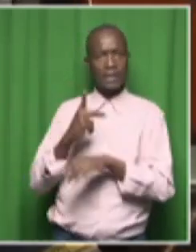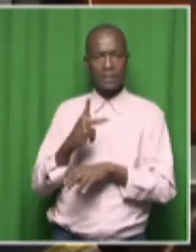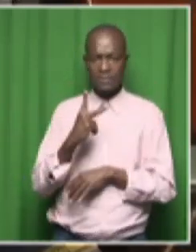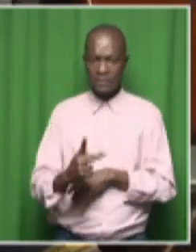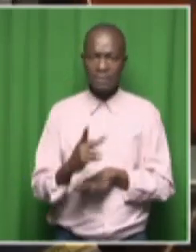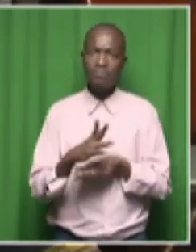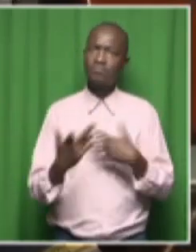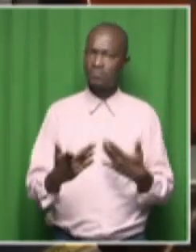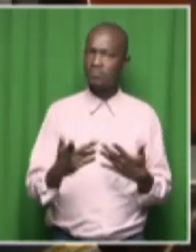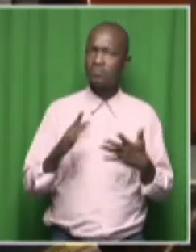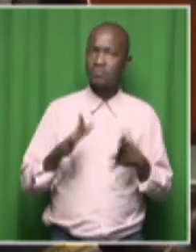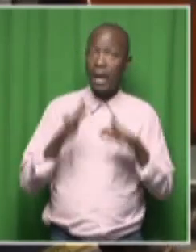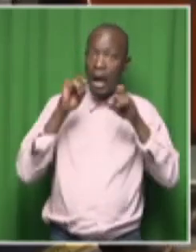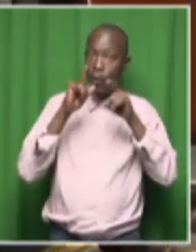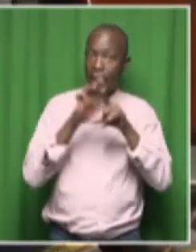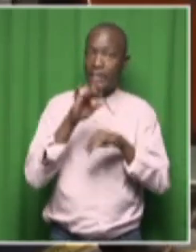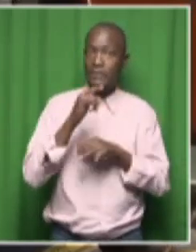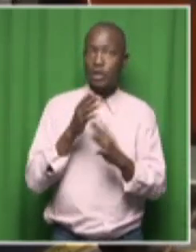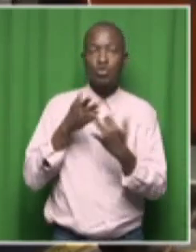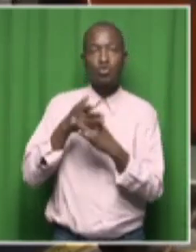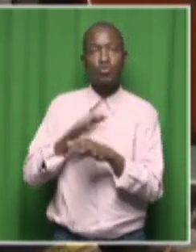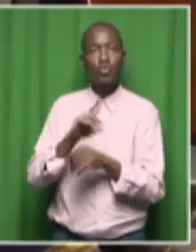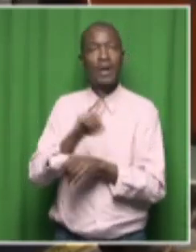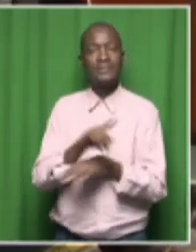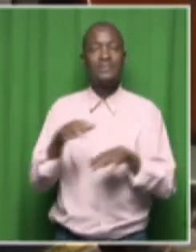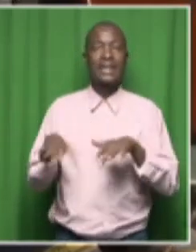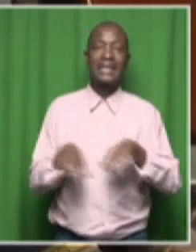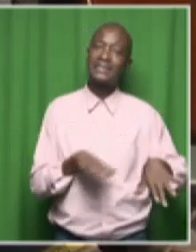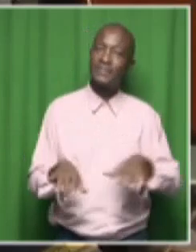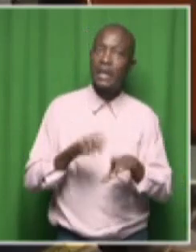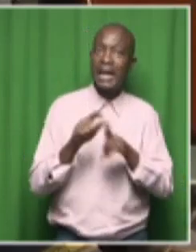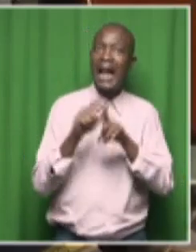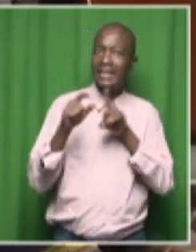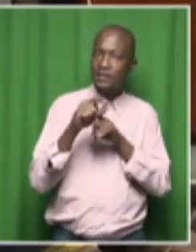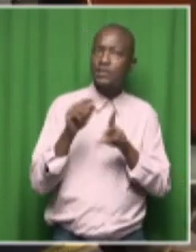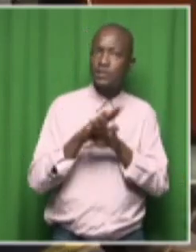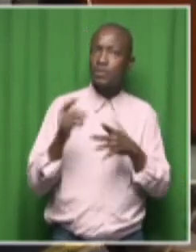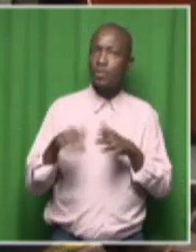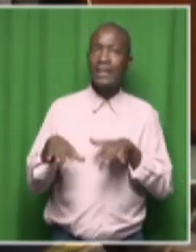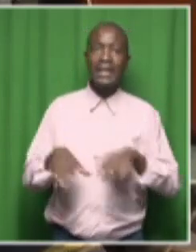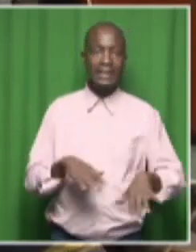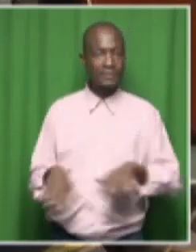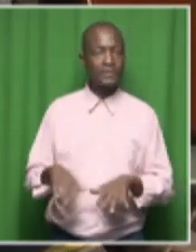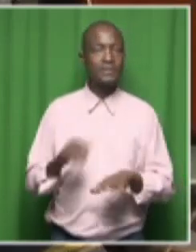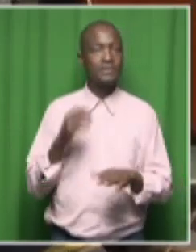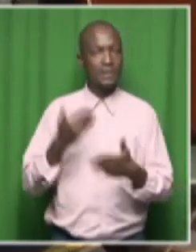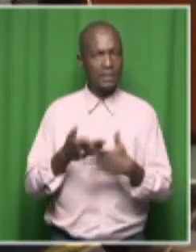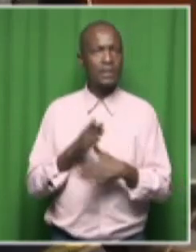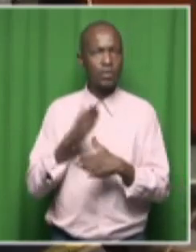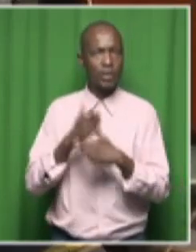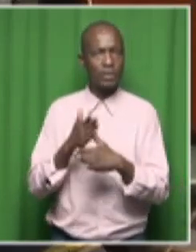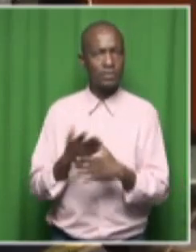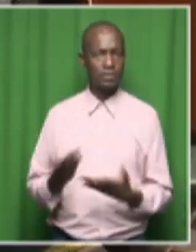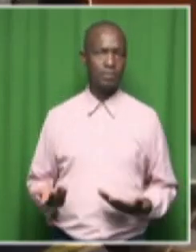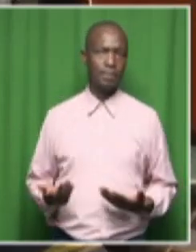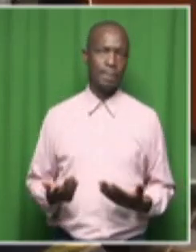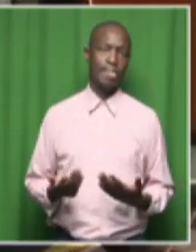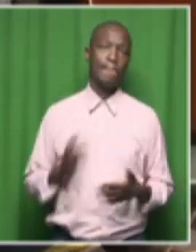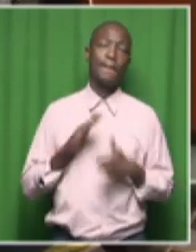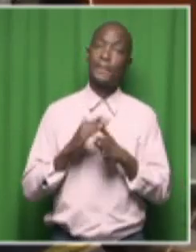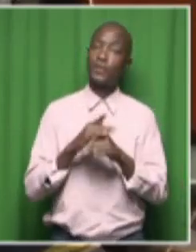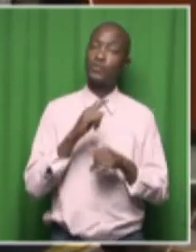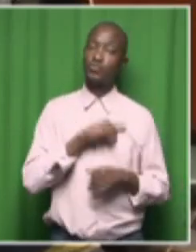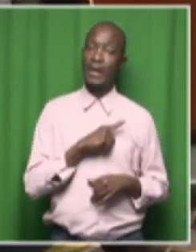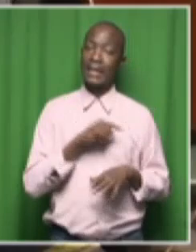that awareness through activities, cultural activities. It can work, because in